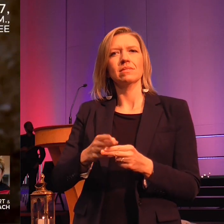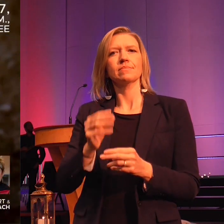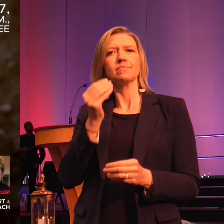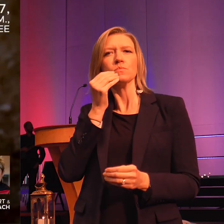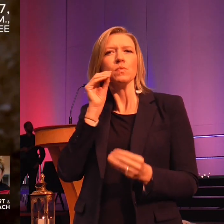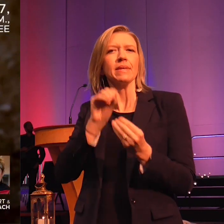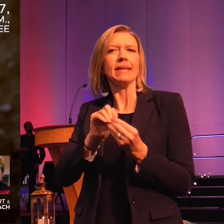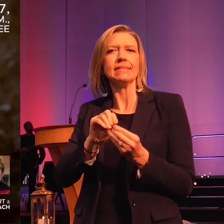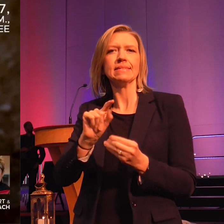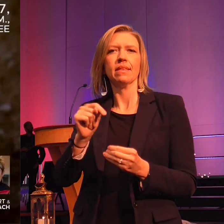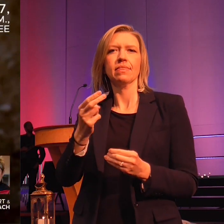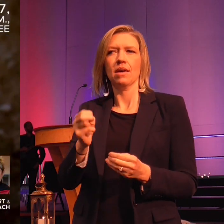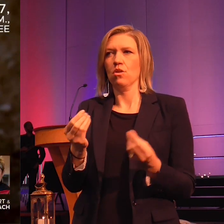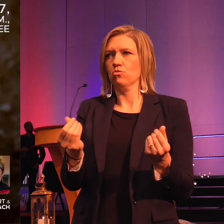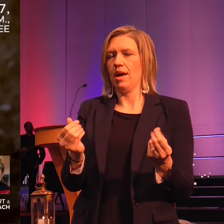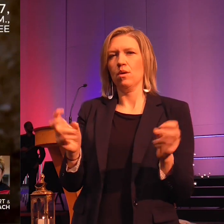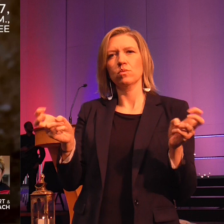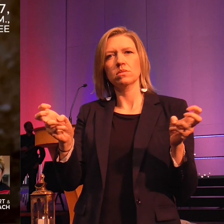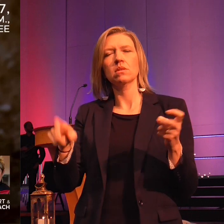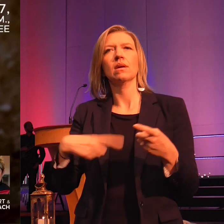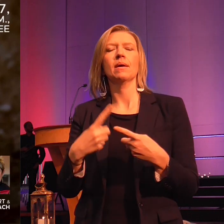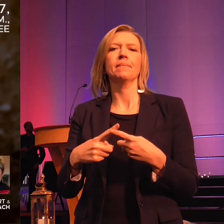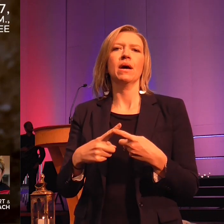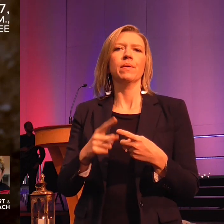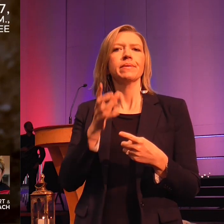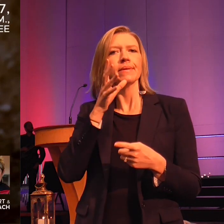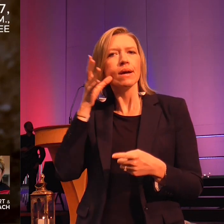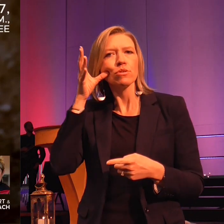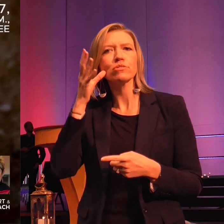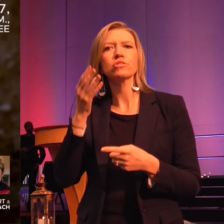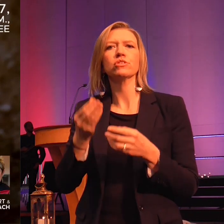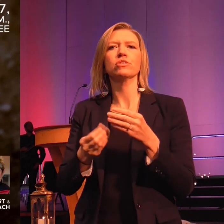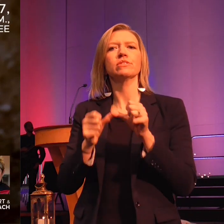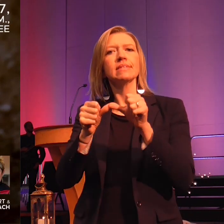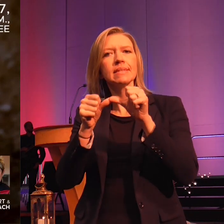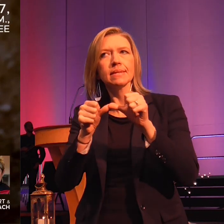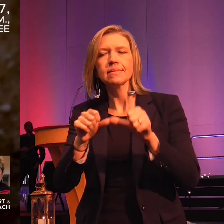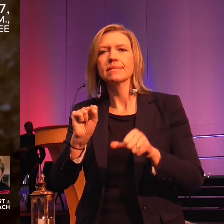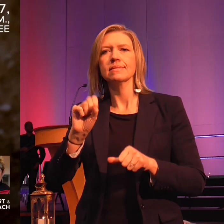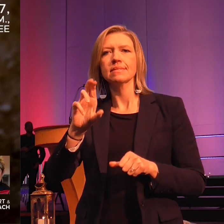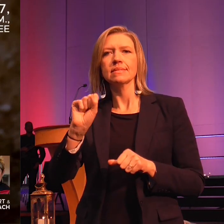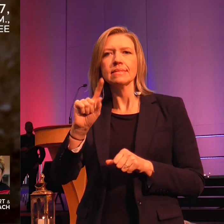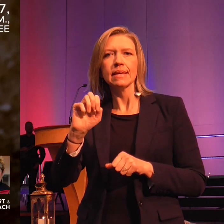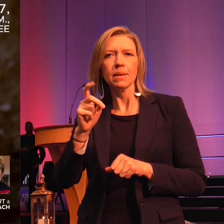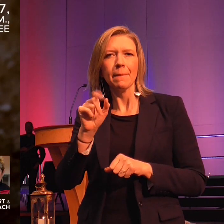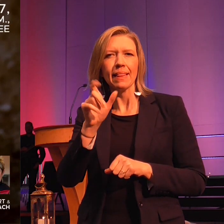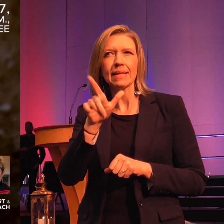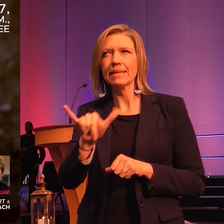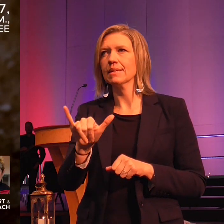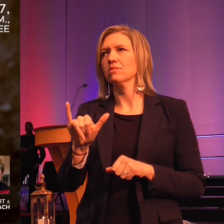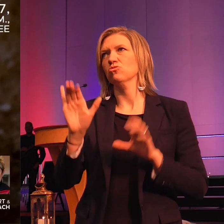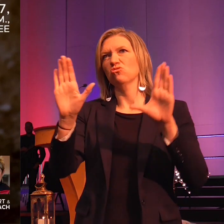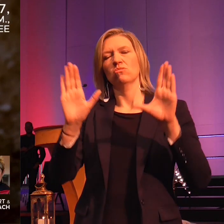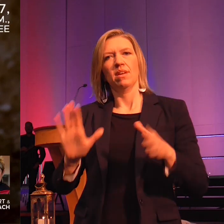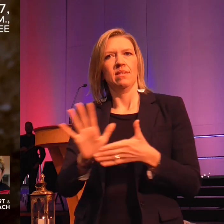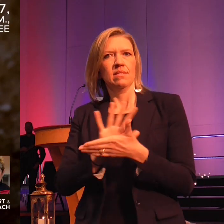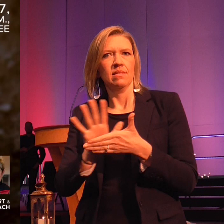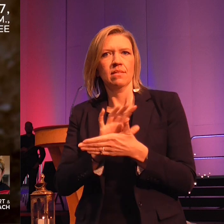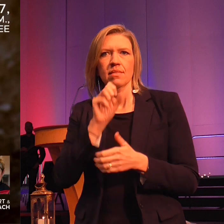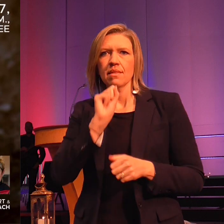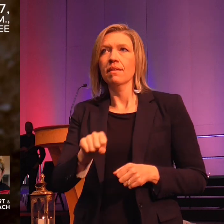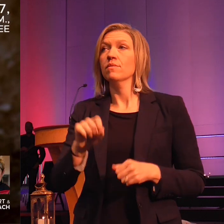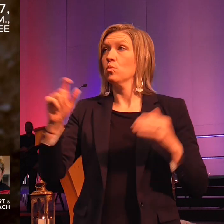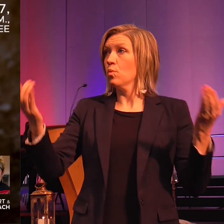regenerative agriculture and sustainability. Great documentary. I love it. And so you're all welcome to come to that over